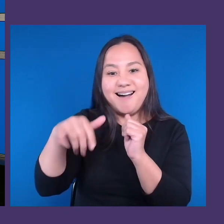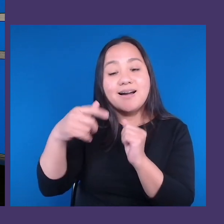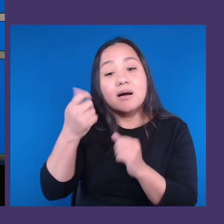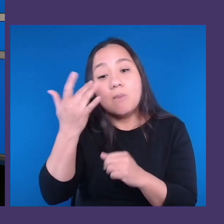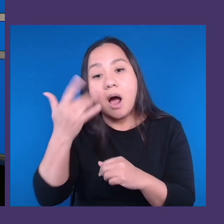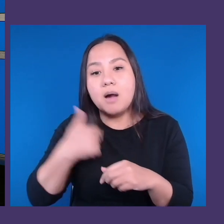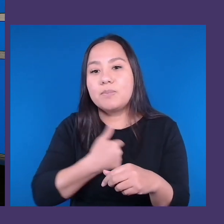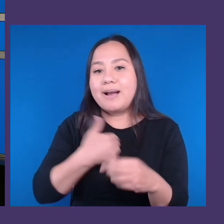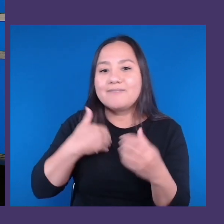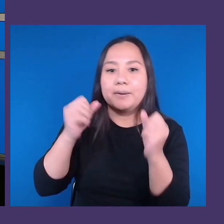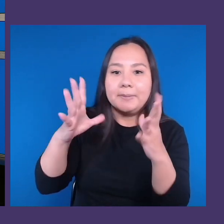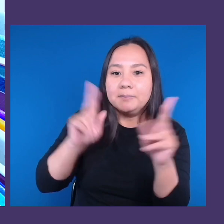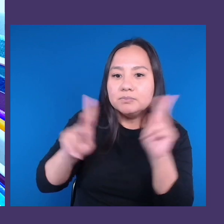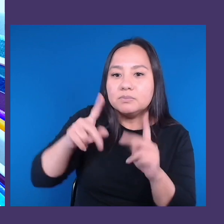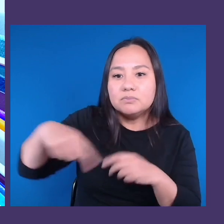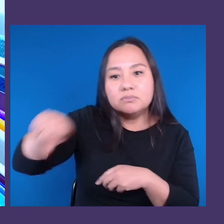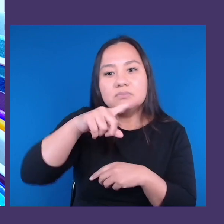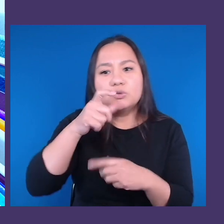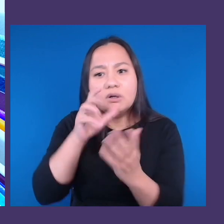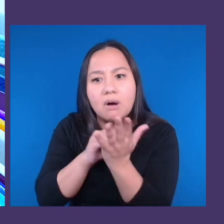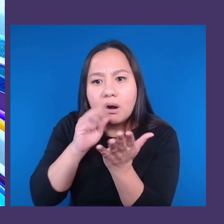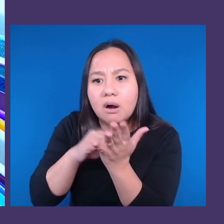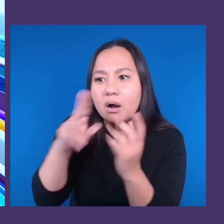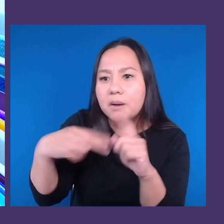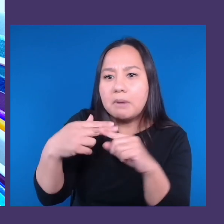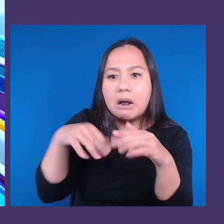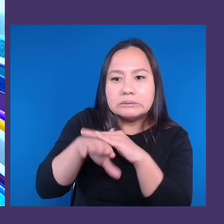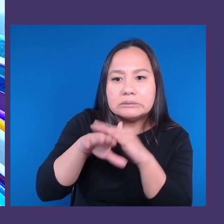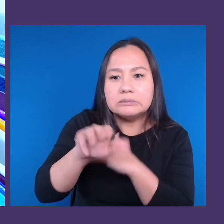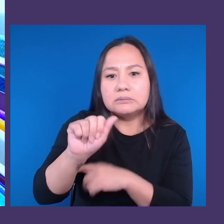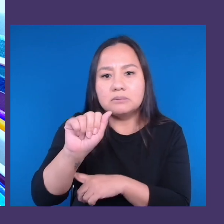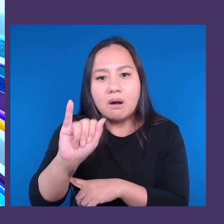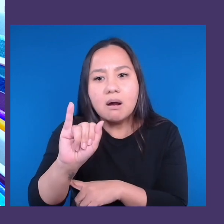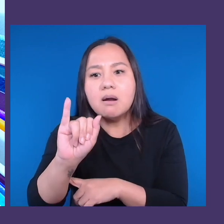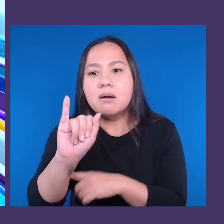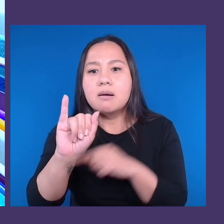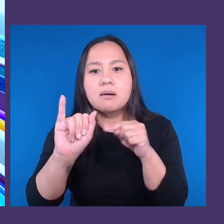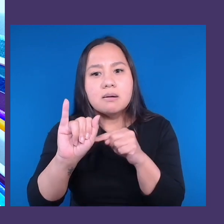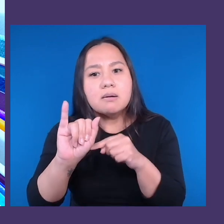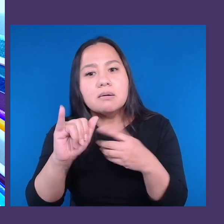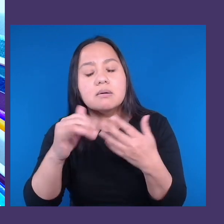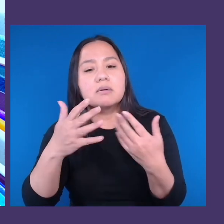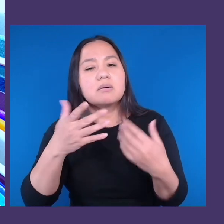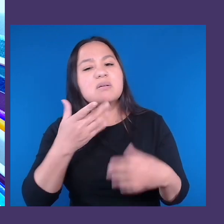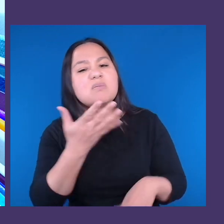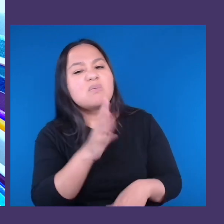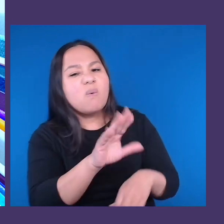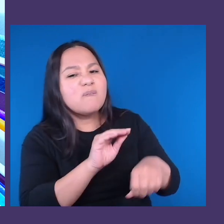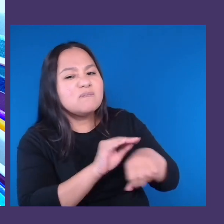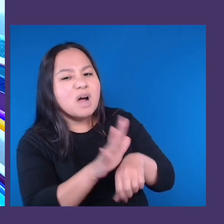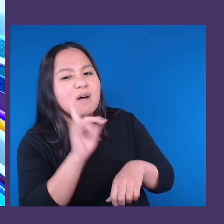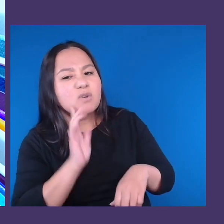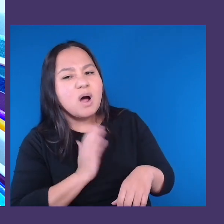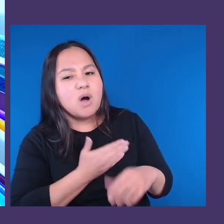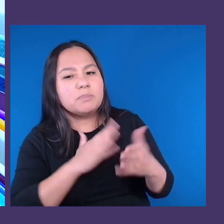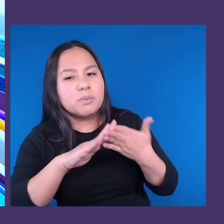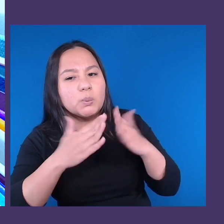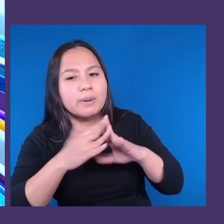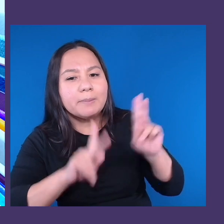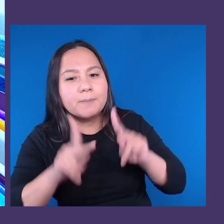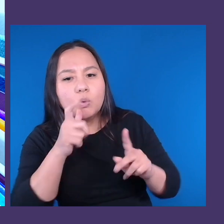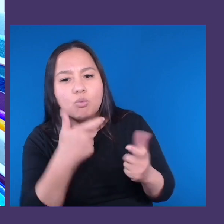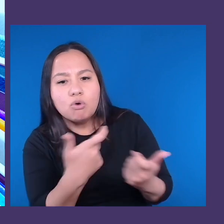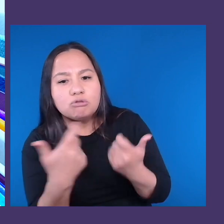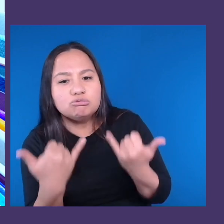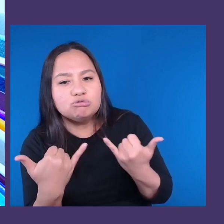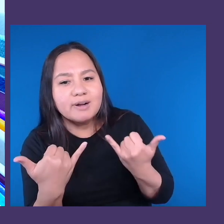about accessible AI. What would your advice be for our community, folks that are watching today, around adoption